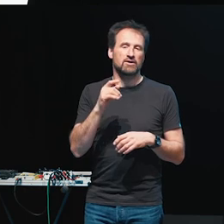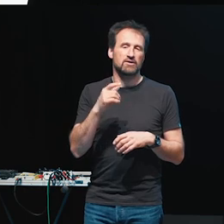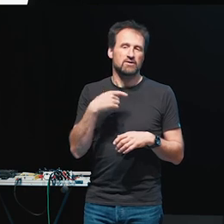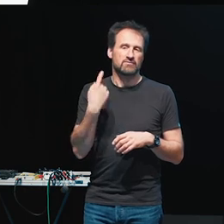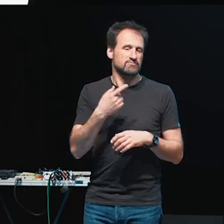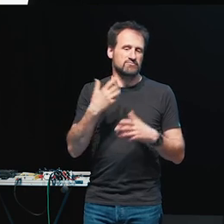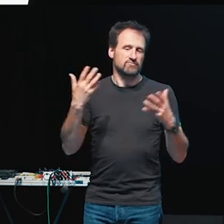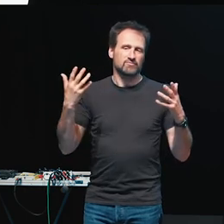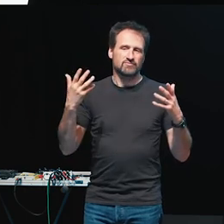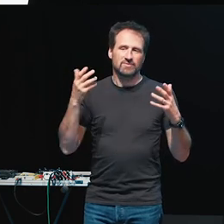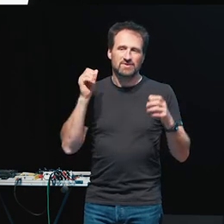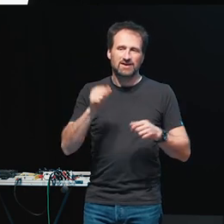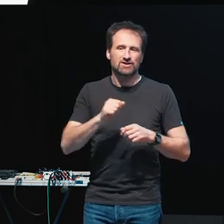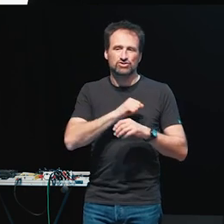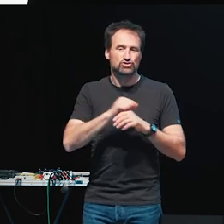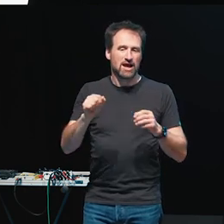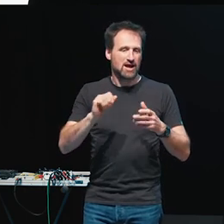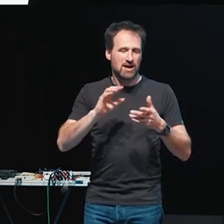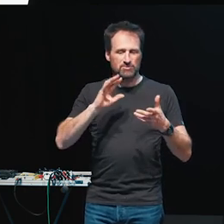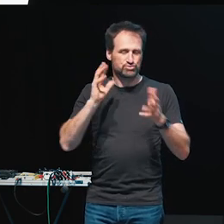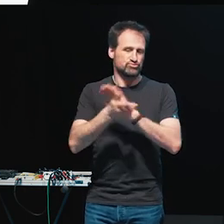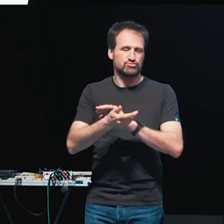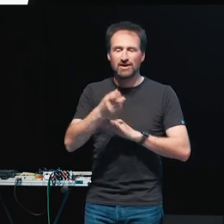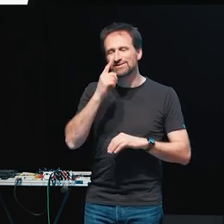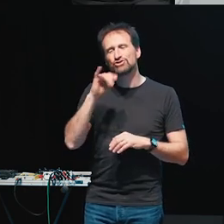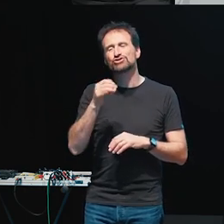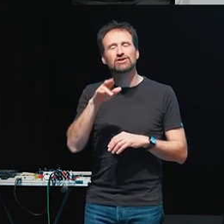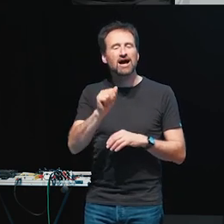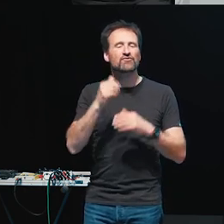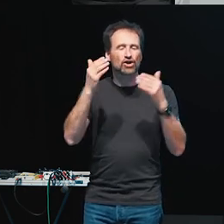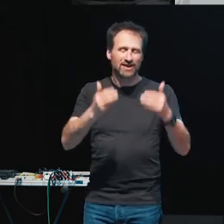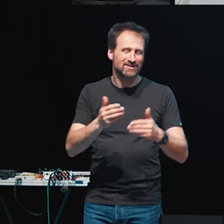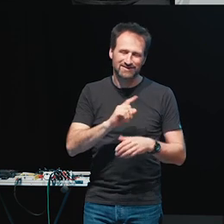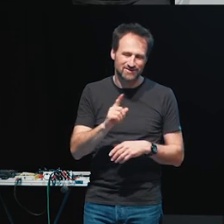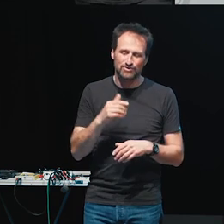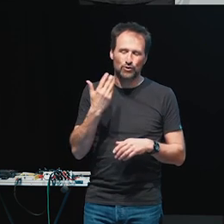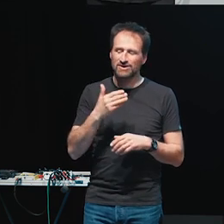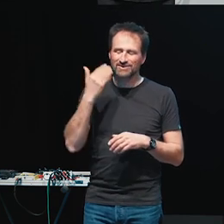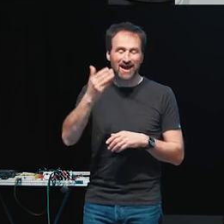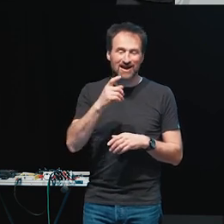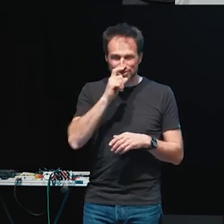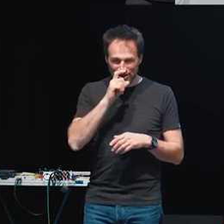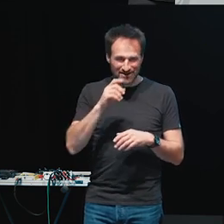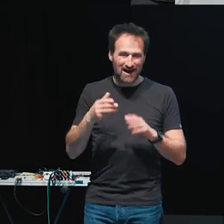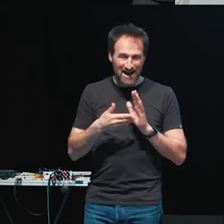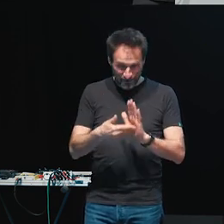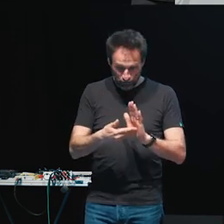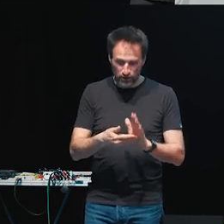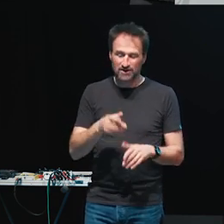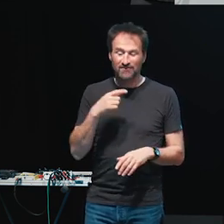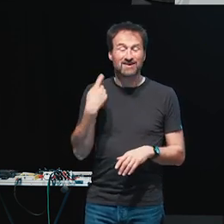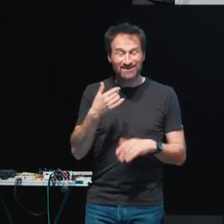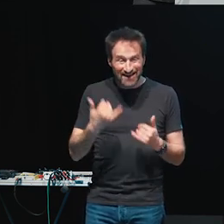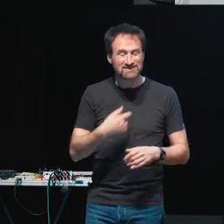in a matter of seconds. Well, not in Jira frontend, not after introducing of Stricter, because we can now detect all those circular